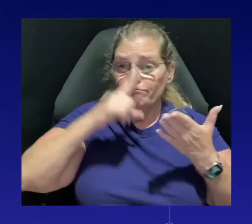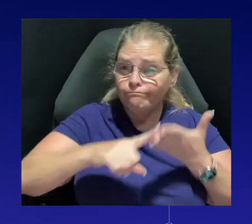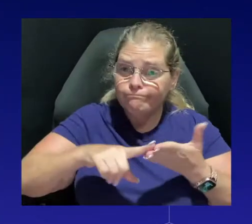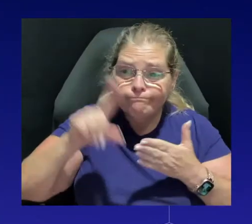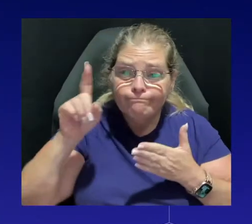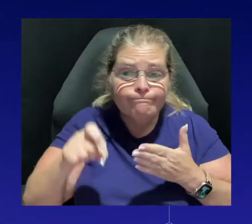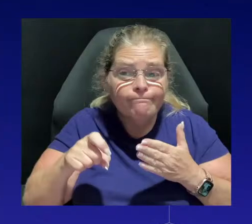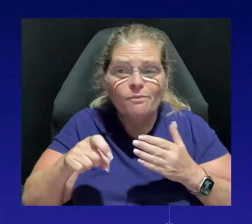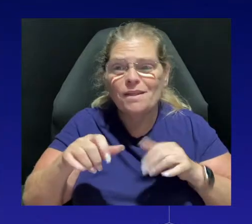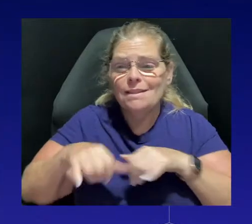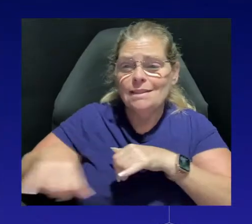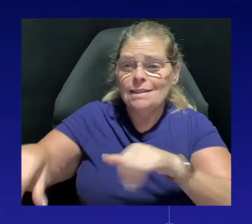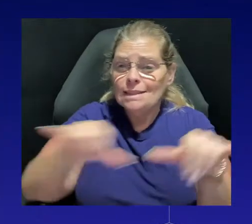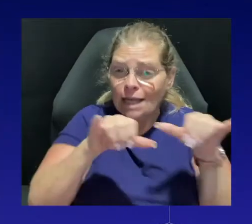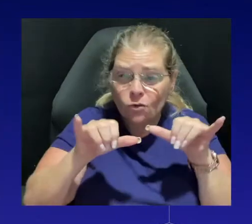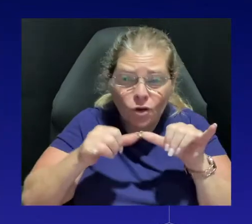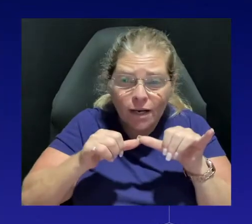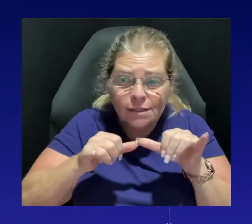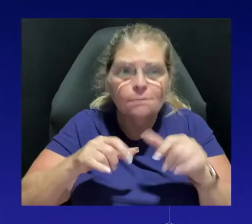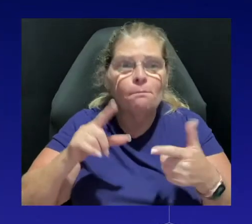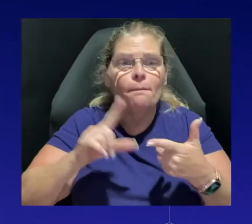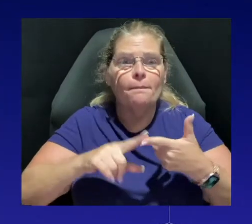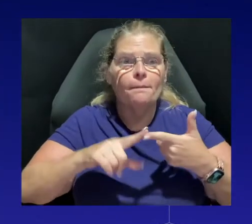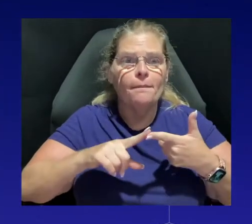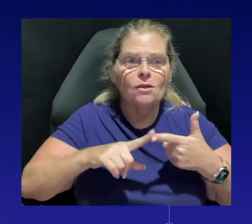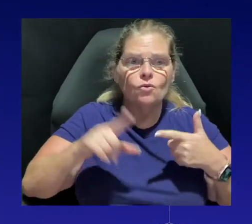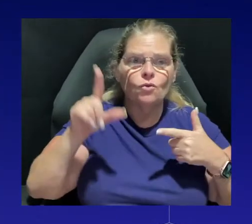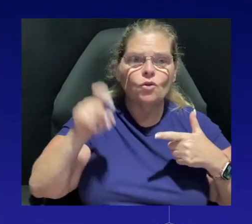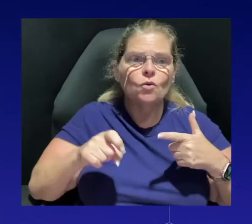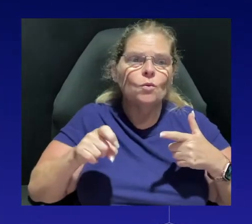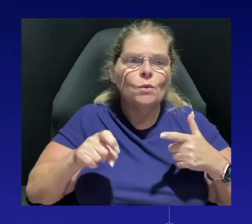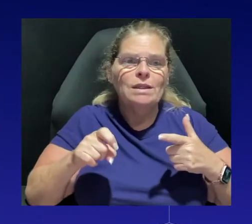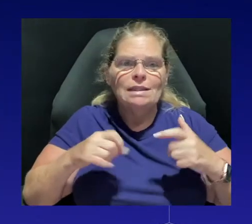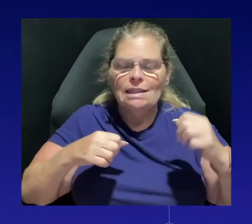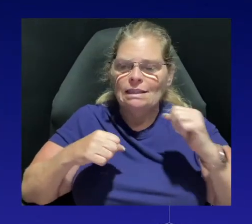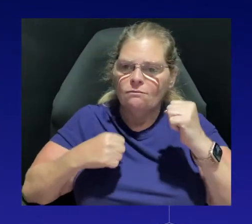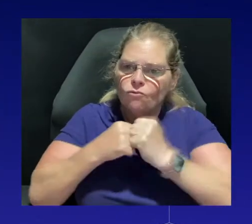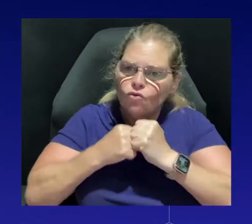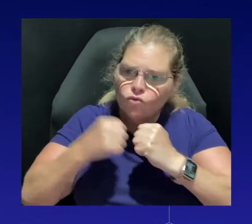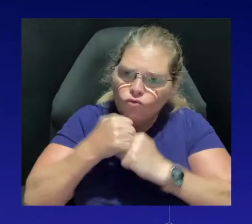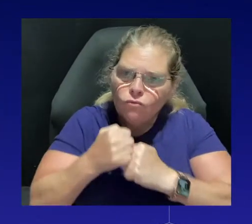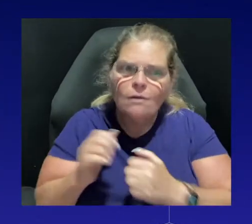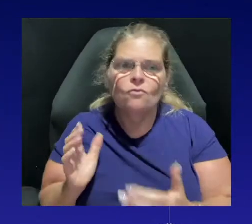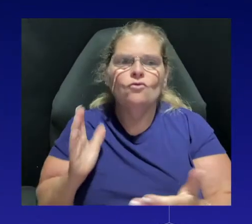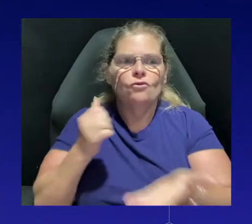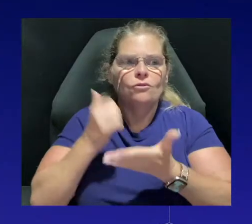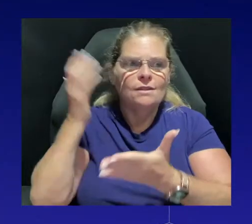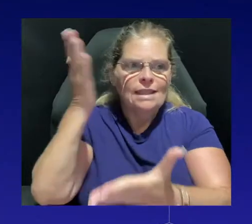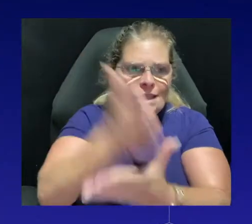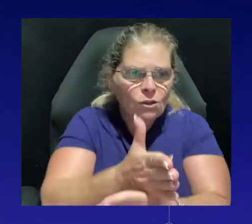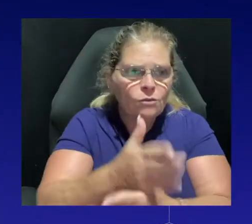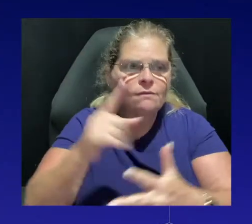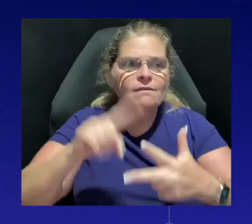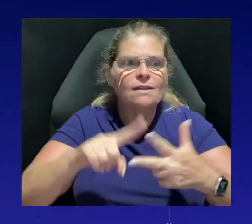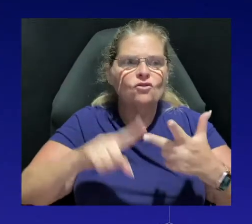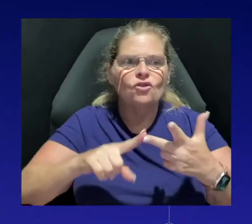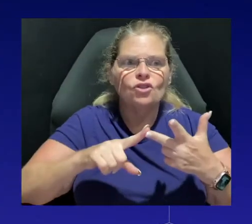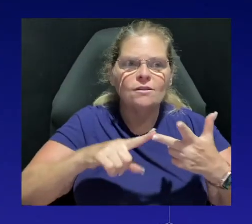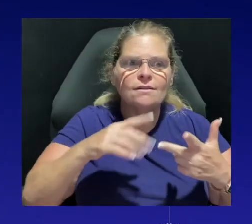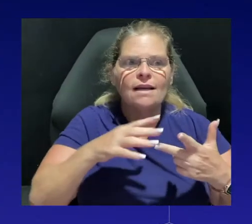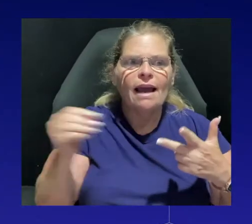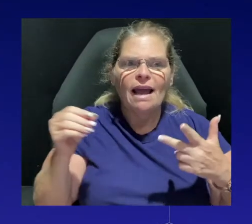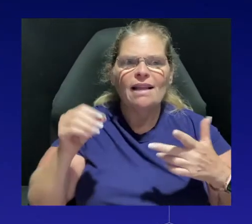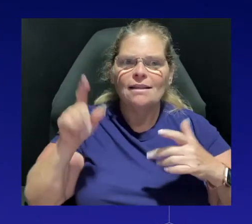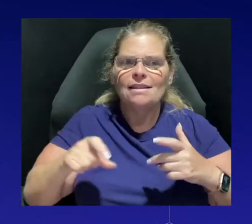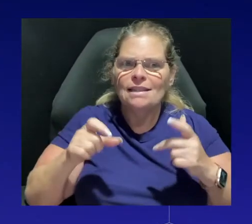standardized metrics, and we need partnerships between the researchers and the people that we're trying to help. I love that. And I also